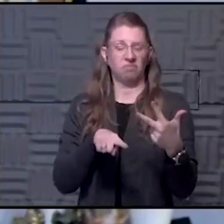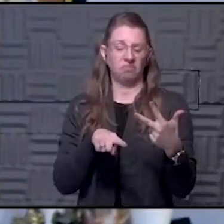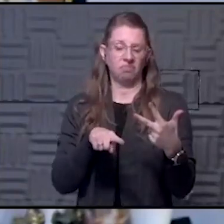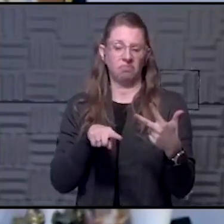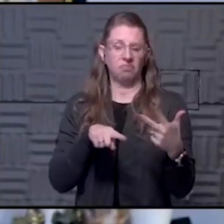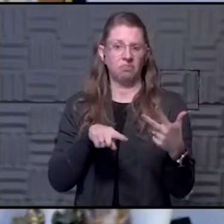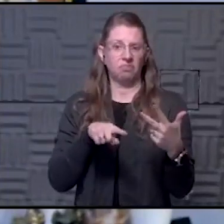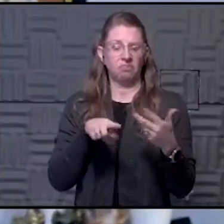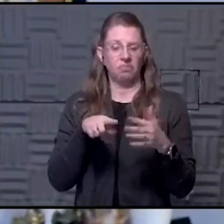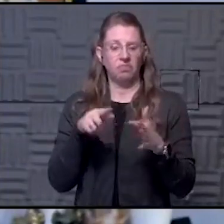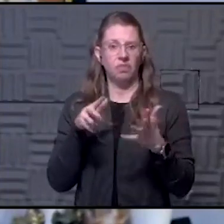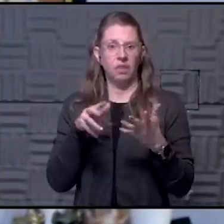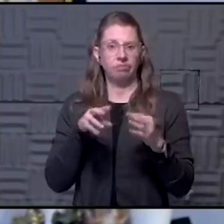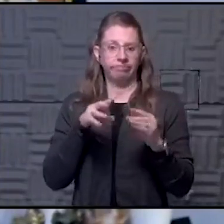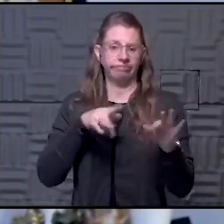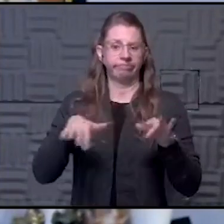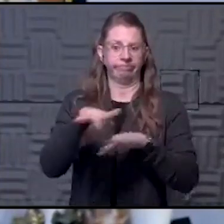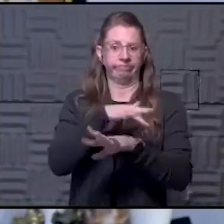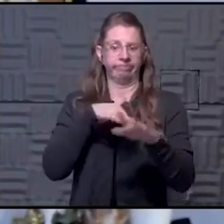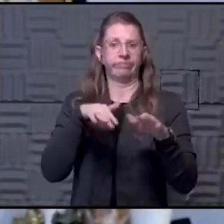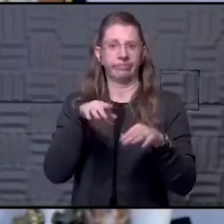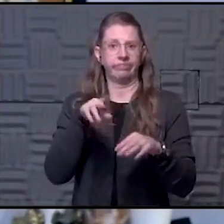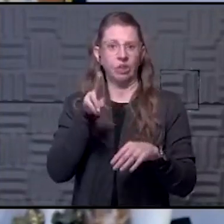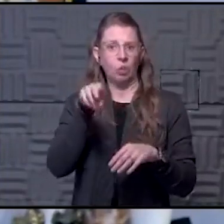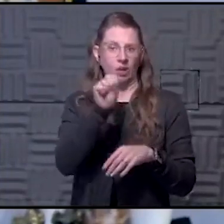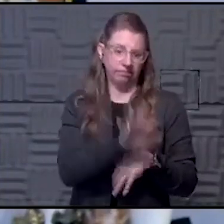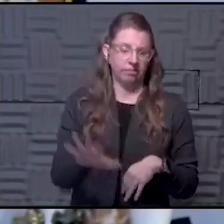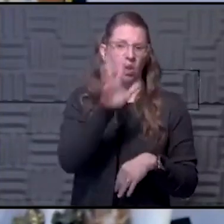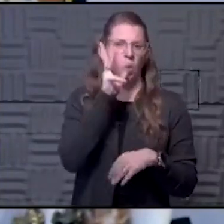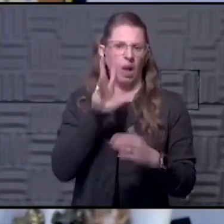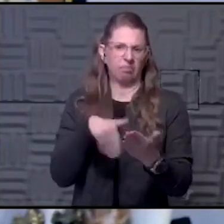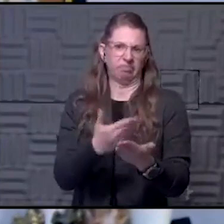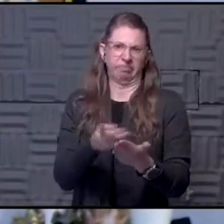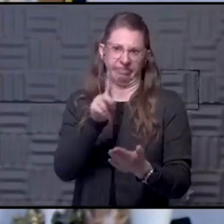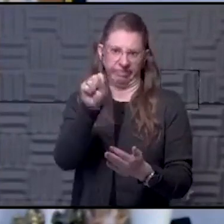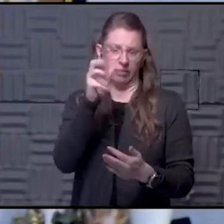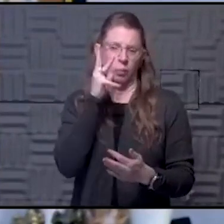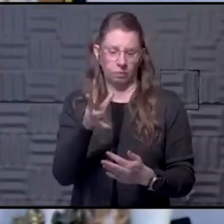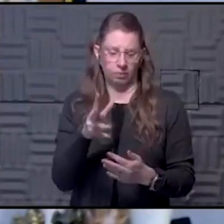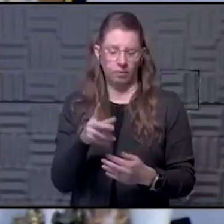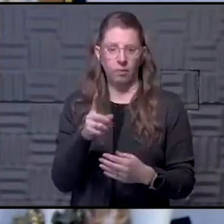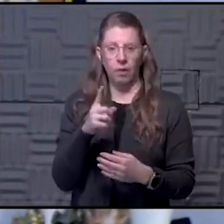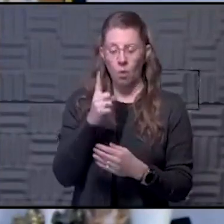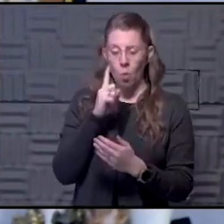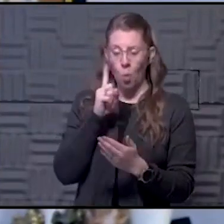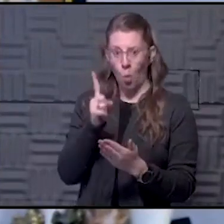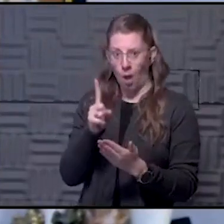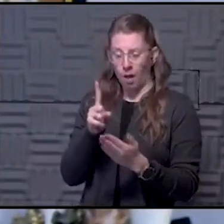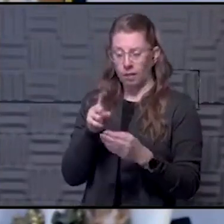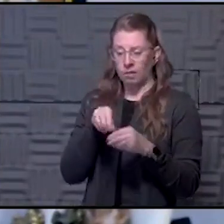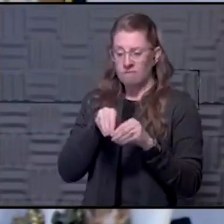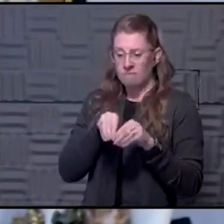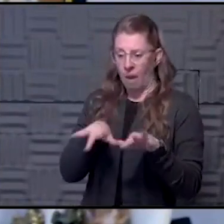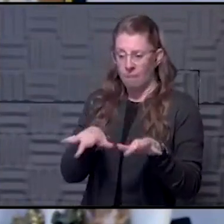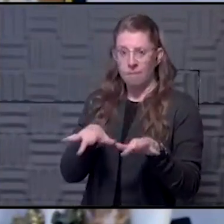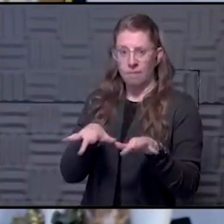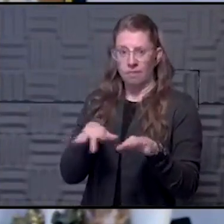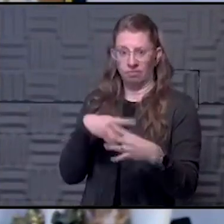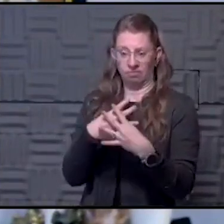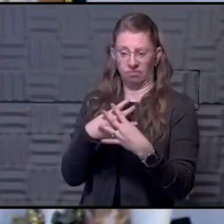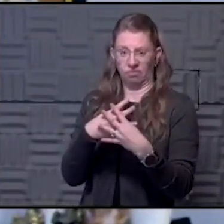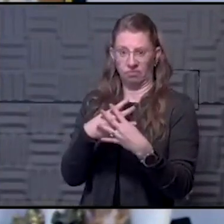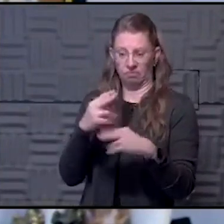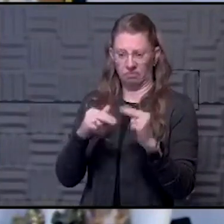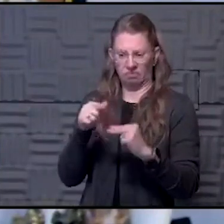will find their way to Kansas. We are investigating one outbreak in a correctional facility that is acting completely